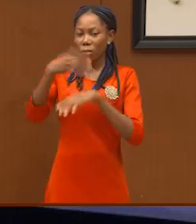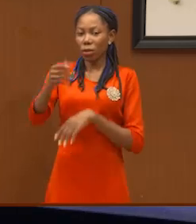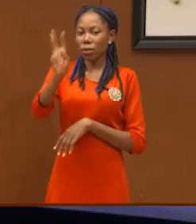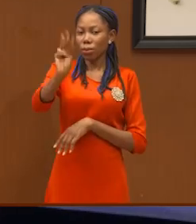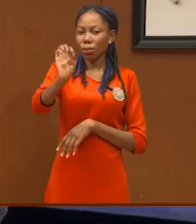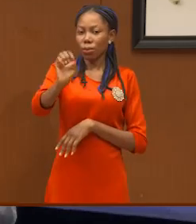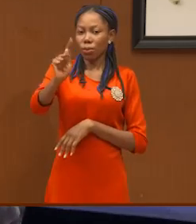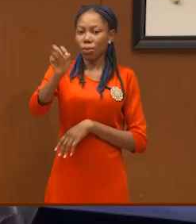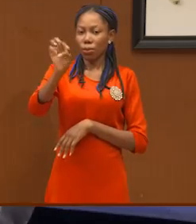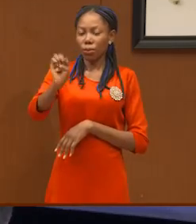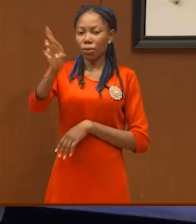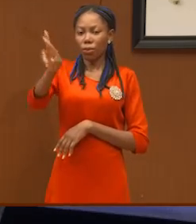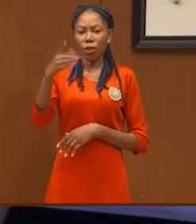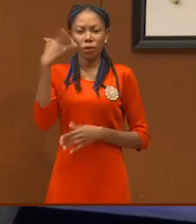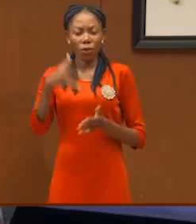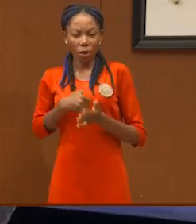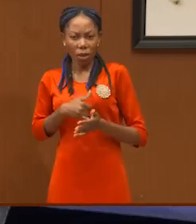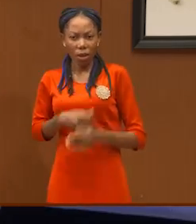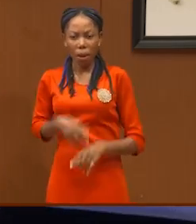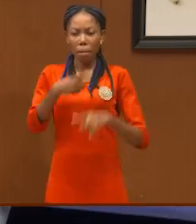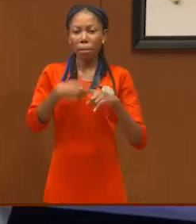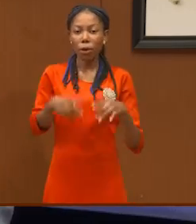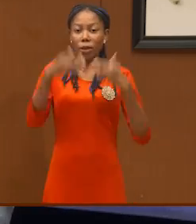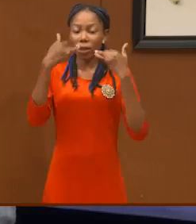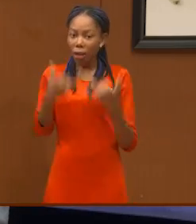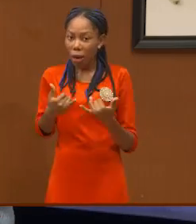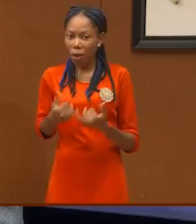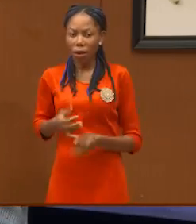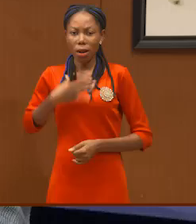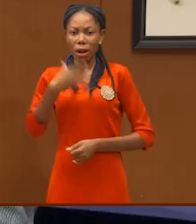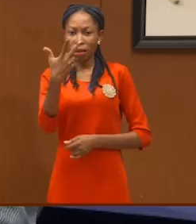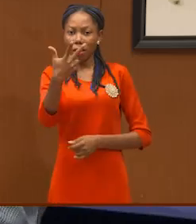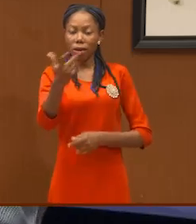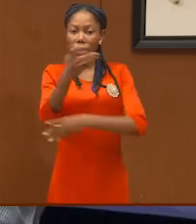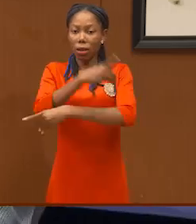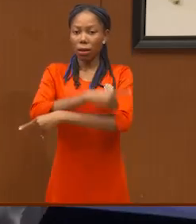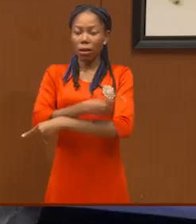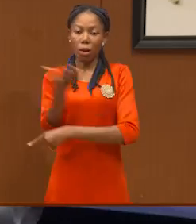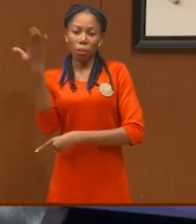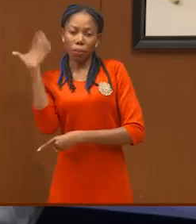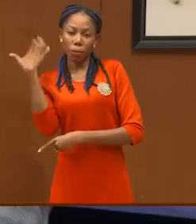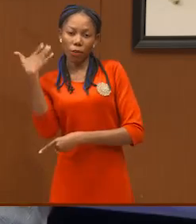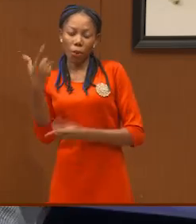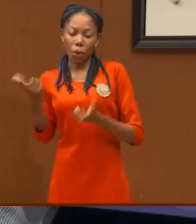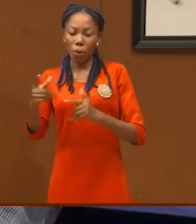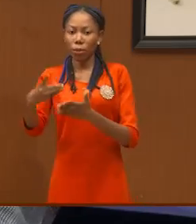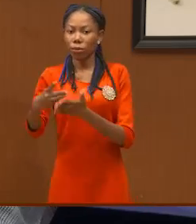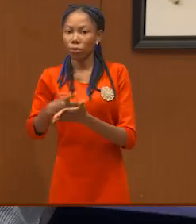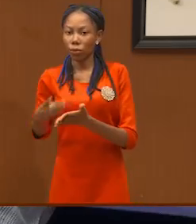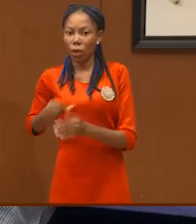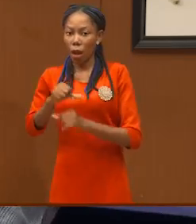I've already charged him to Kobe. Meanwhile, this was, I'm talking about day before yesterday, when we discussed about this